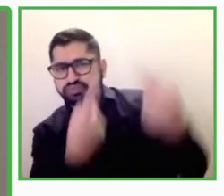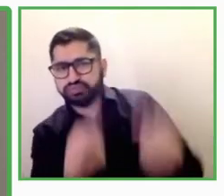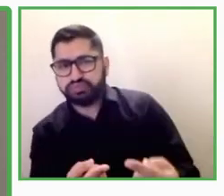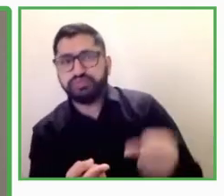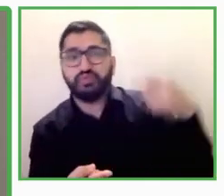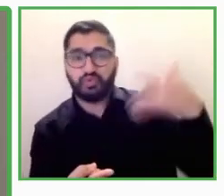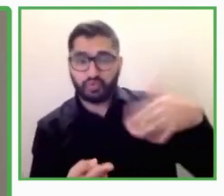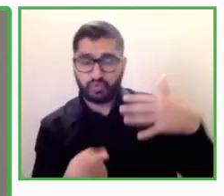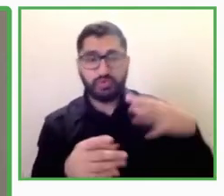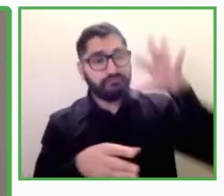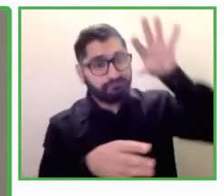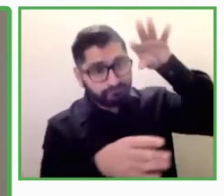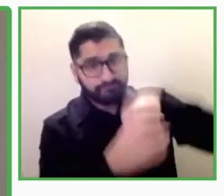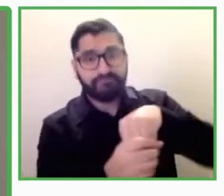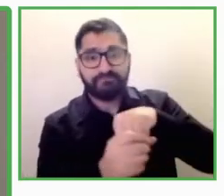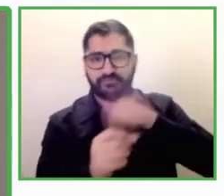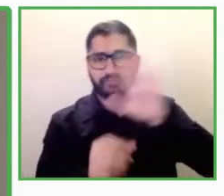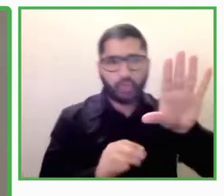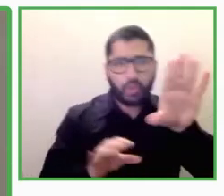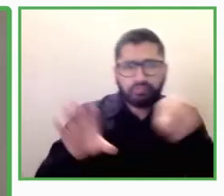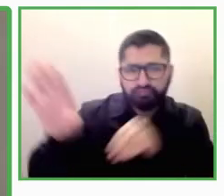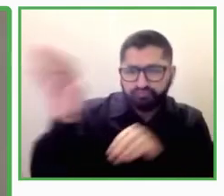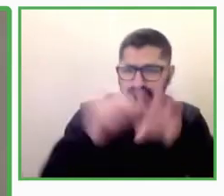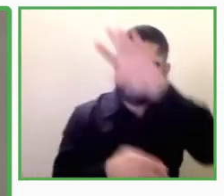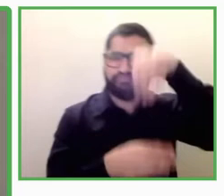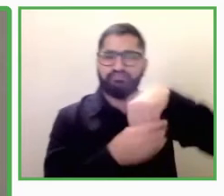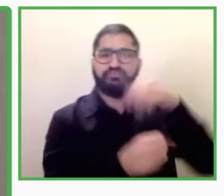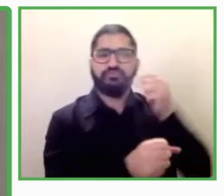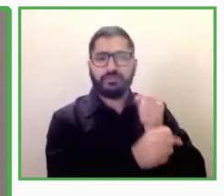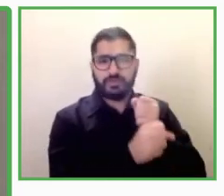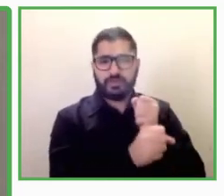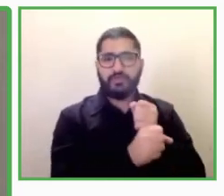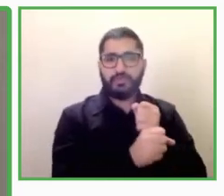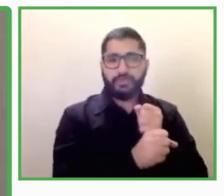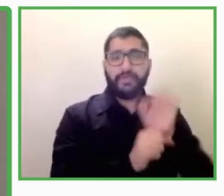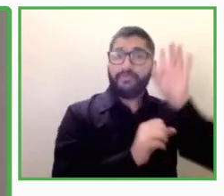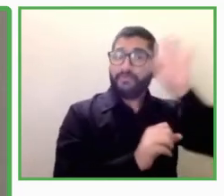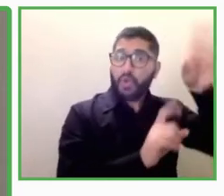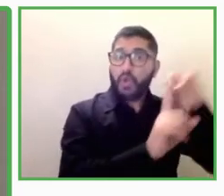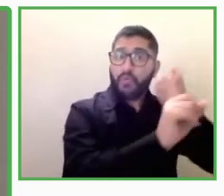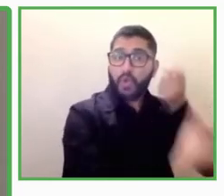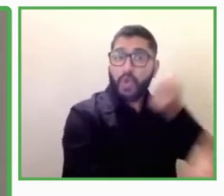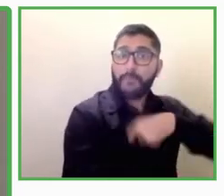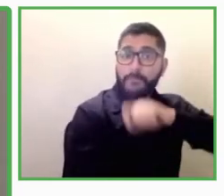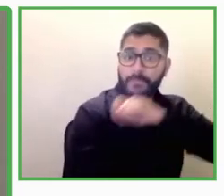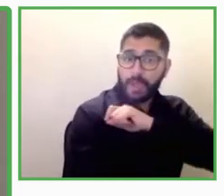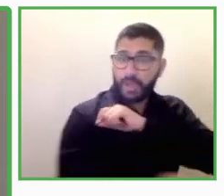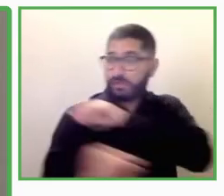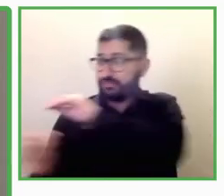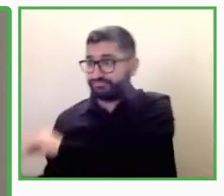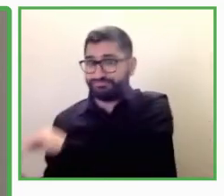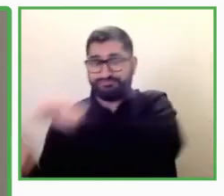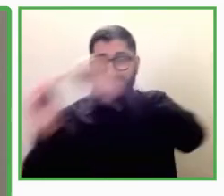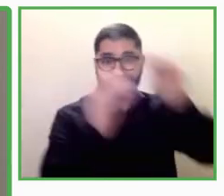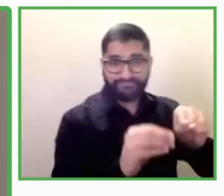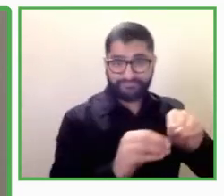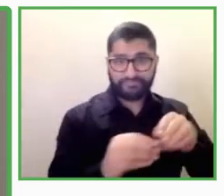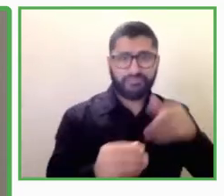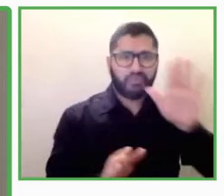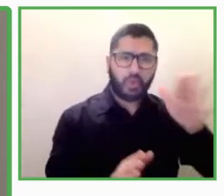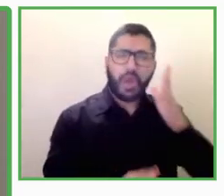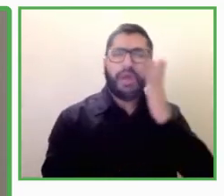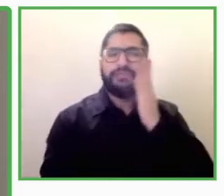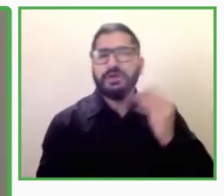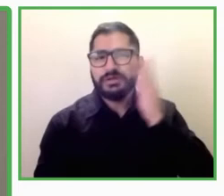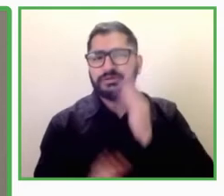in employment for disabled people in Spain, we've moved our experience to a project that